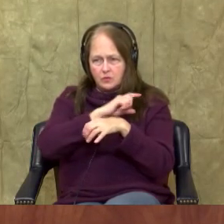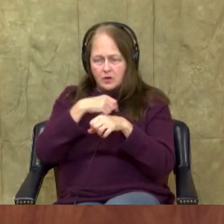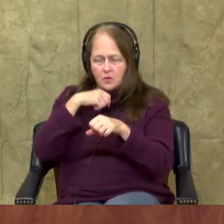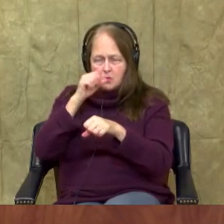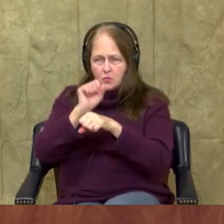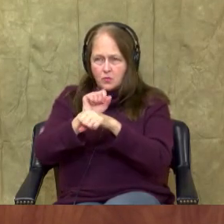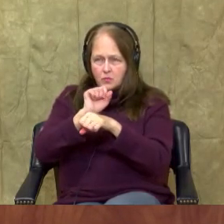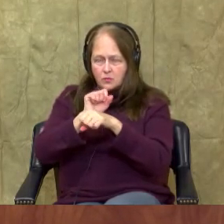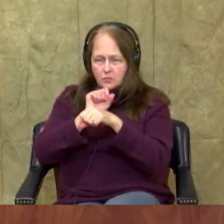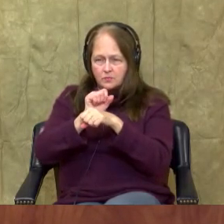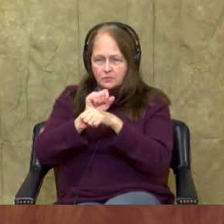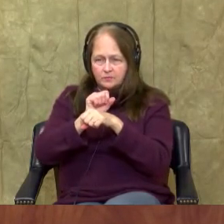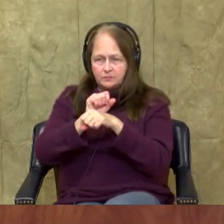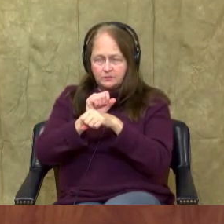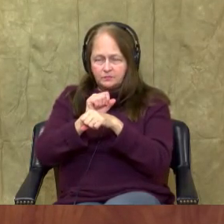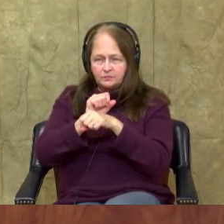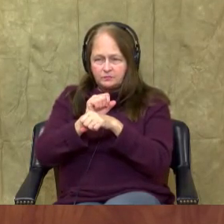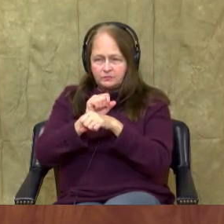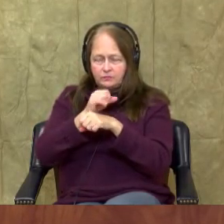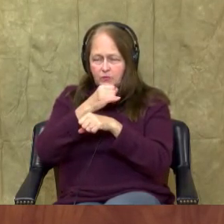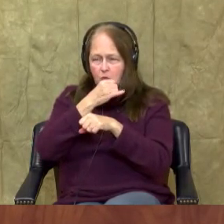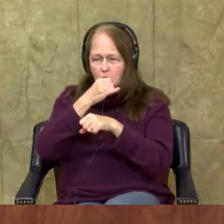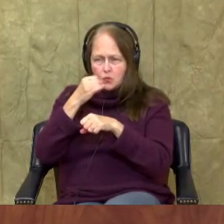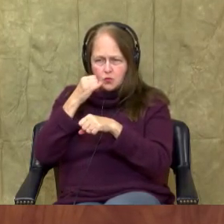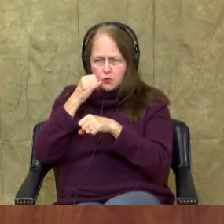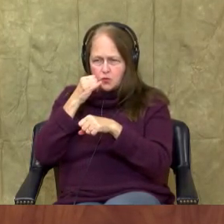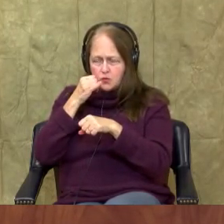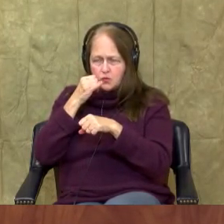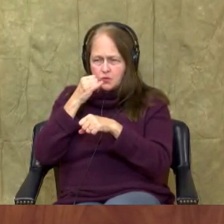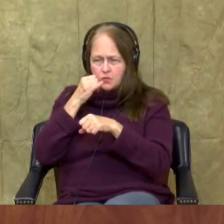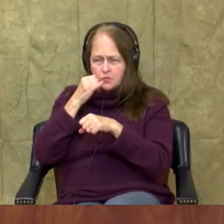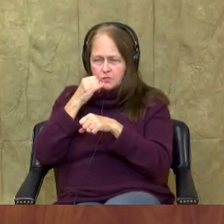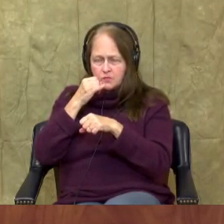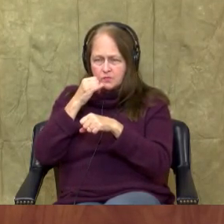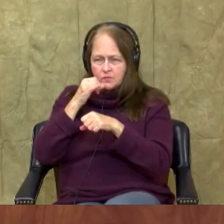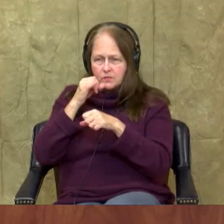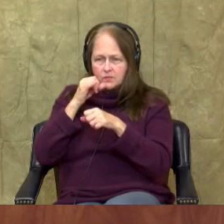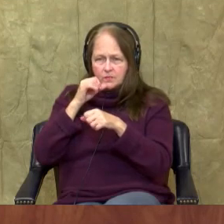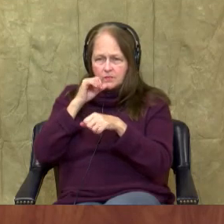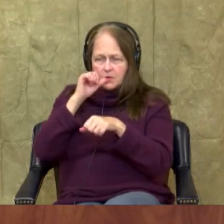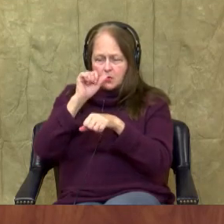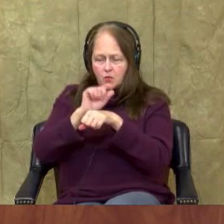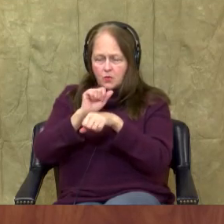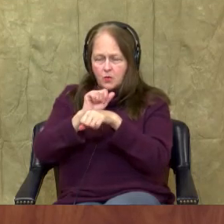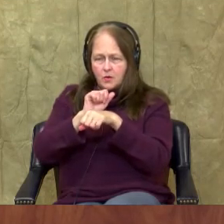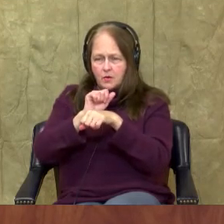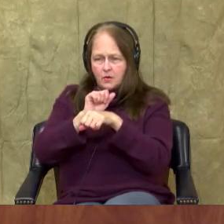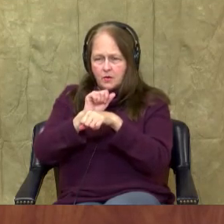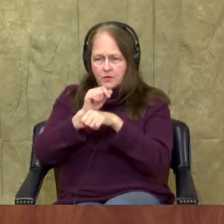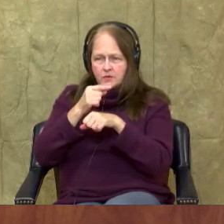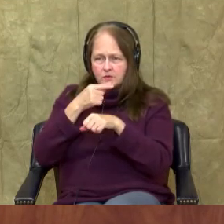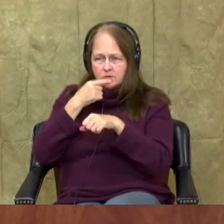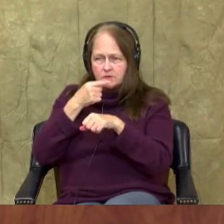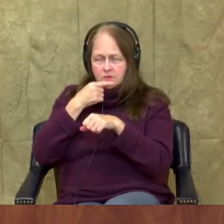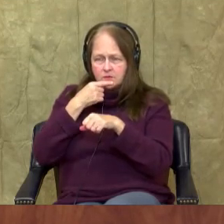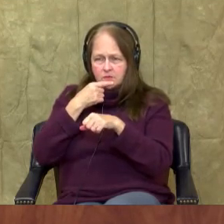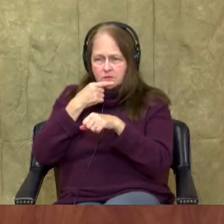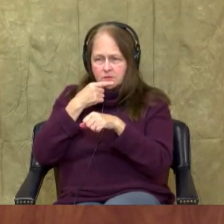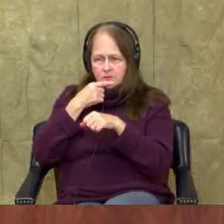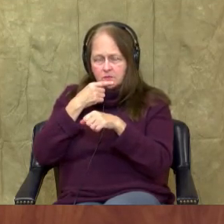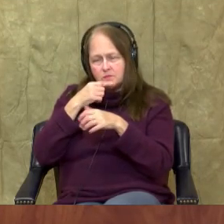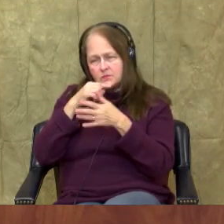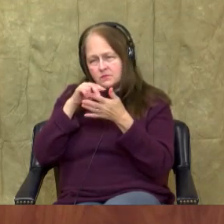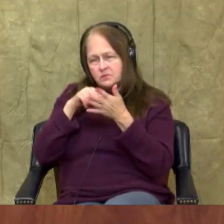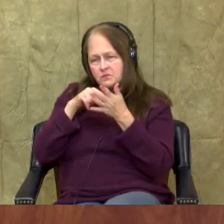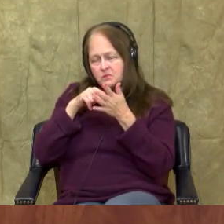through. Now, rude and arrogant doesn't really work in here, except for the fact it does say slight